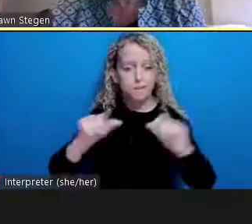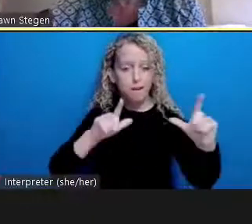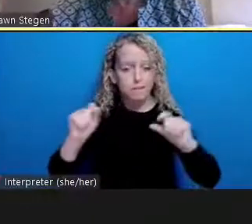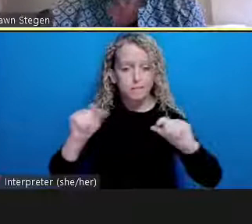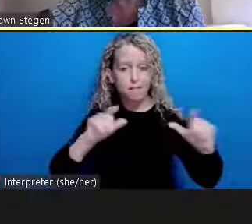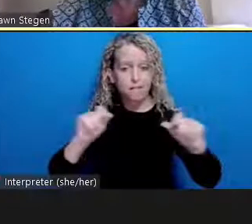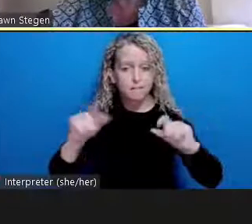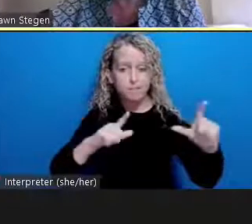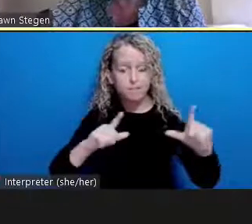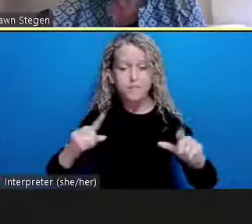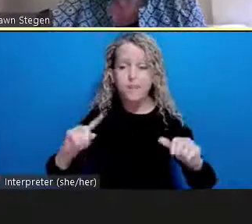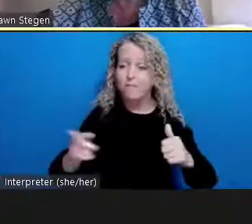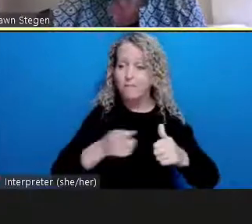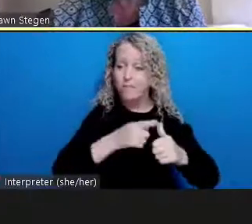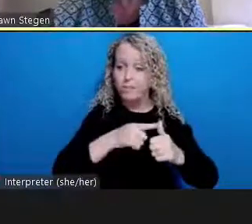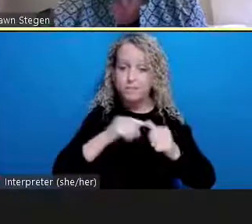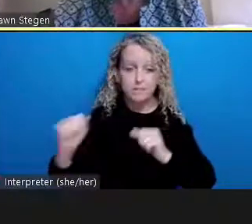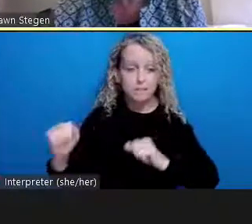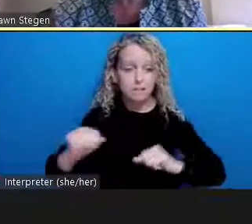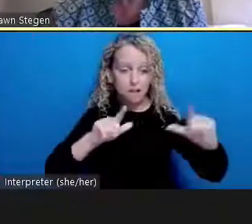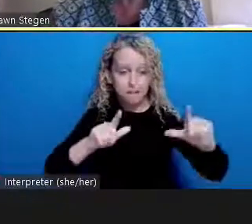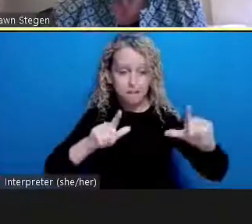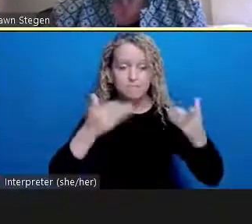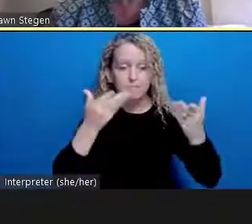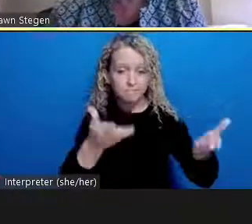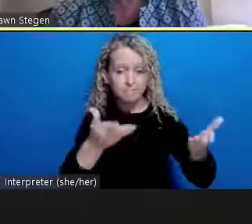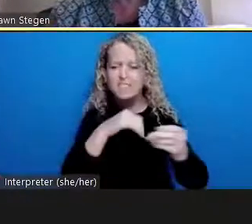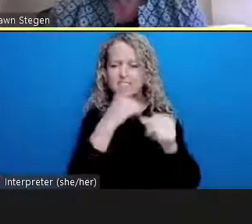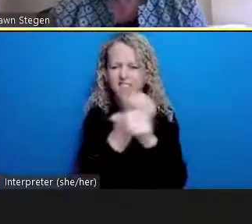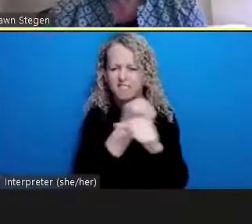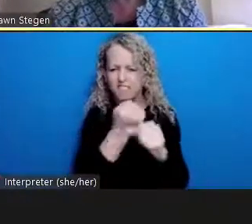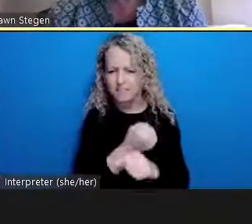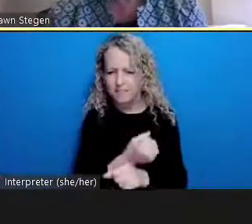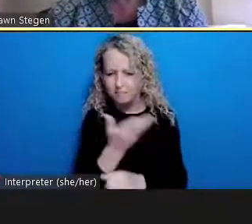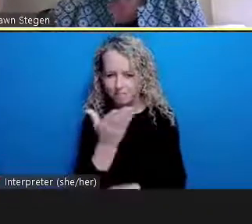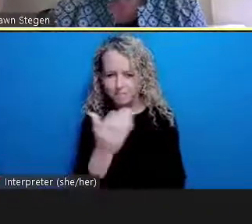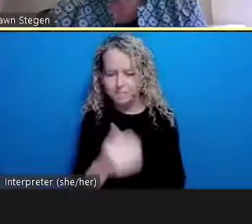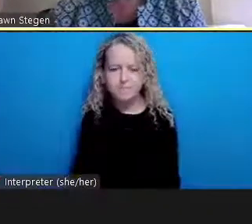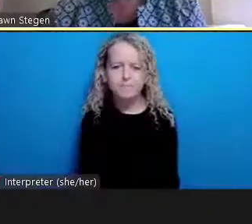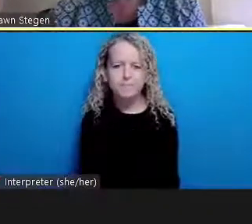slide, which is really about some statistics. So let's start here.